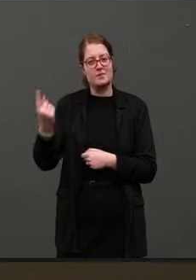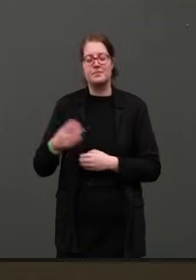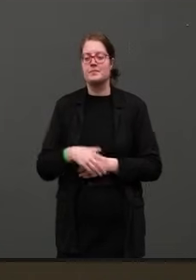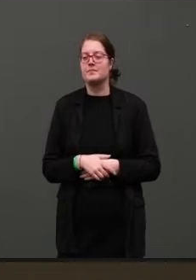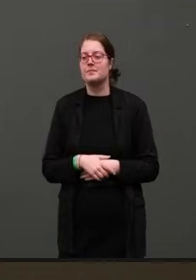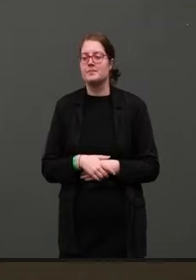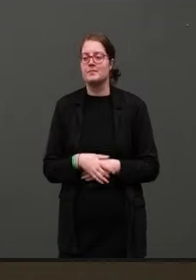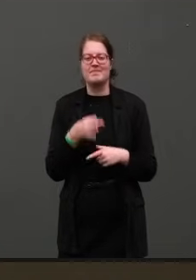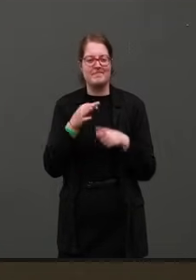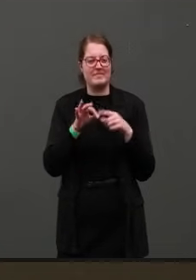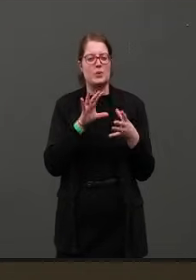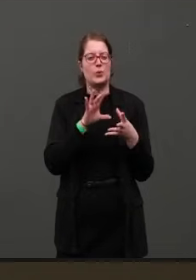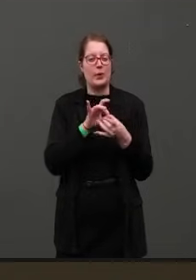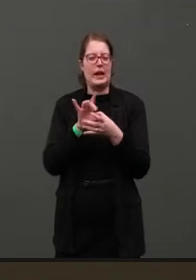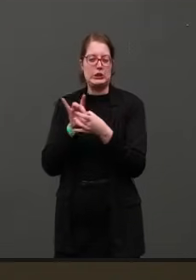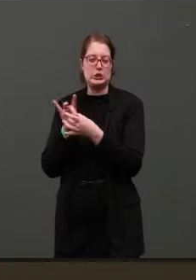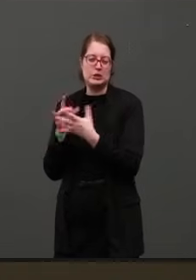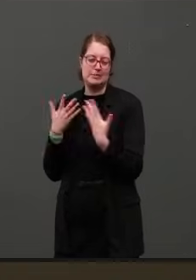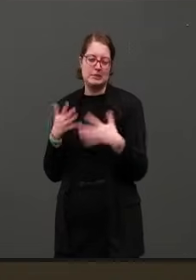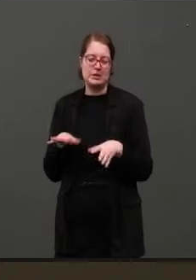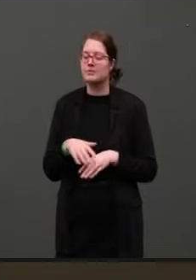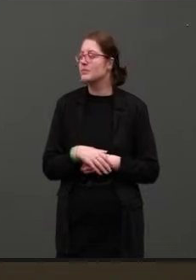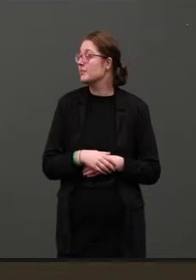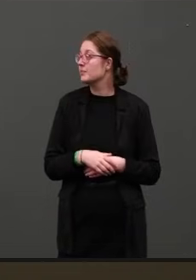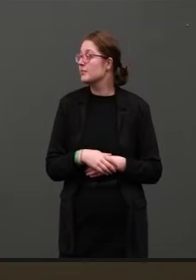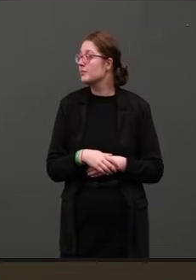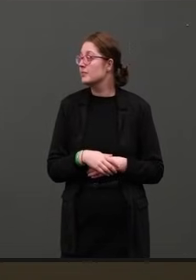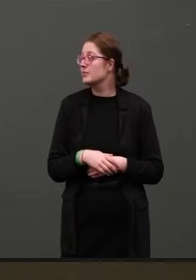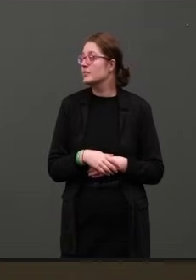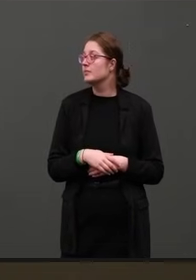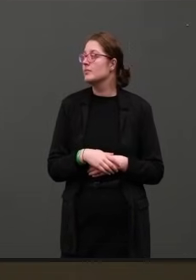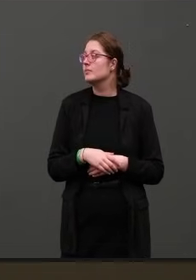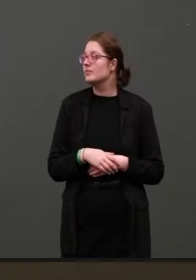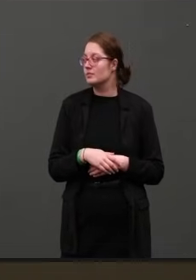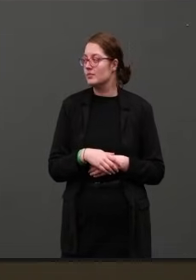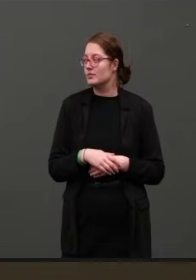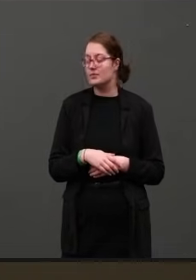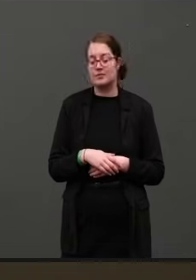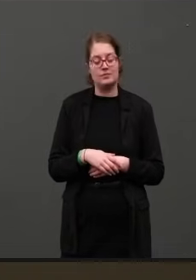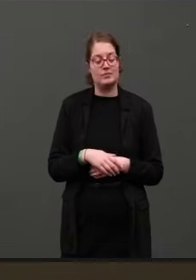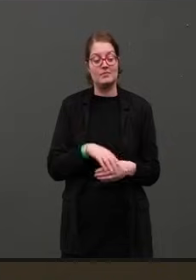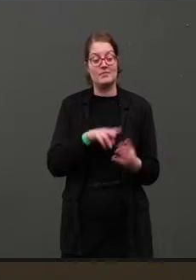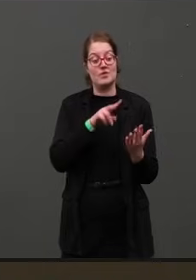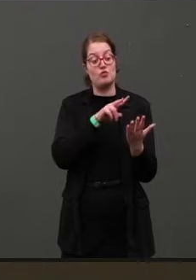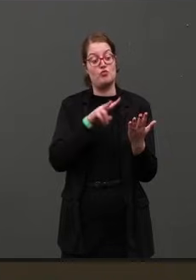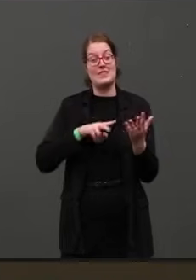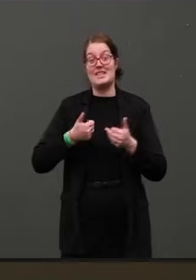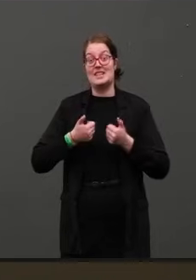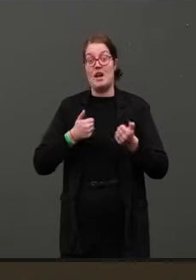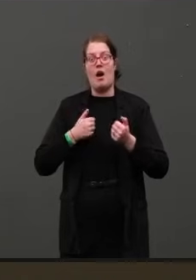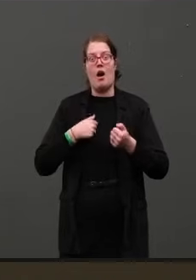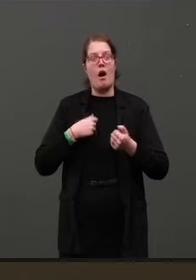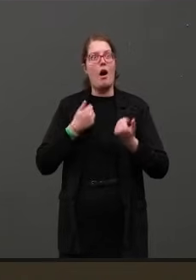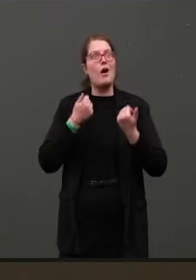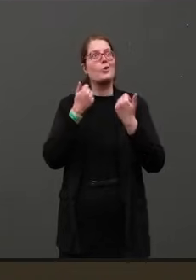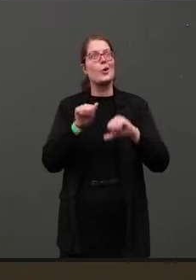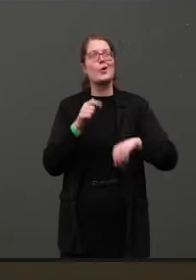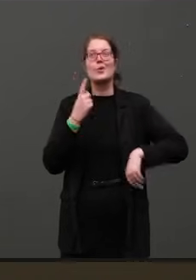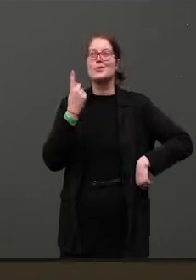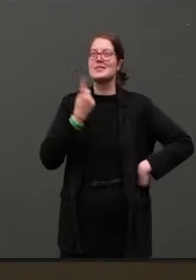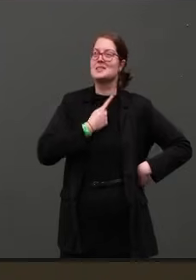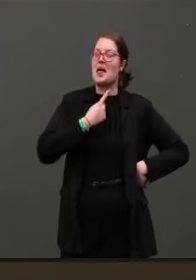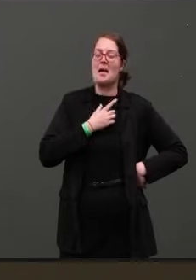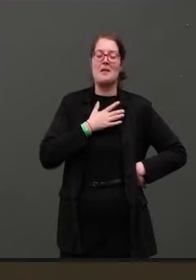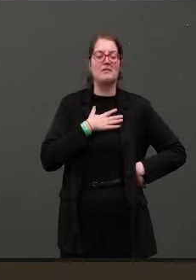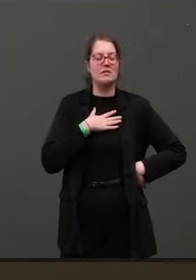that we're talking about. When we as an audience reach a conclusion on our own, even if we've been led to it by the author,